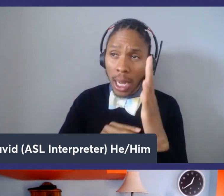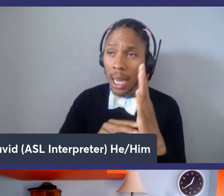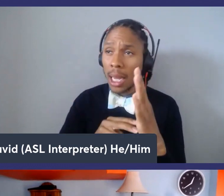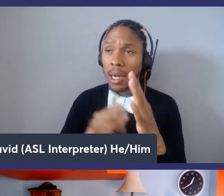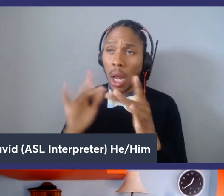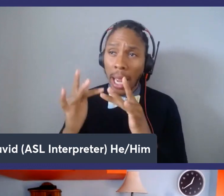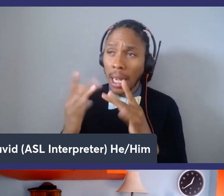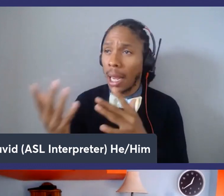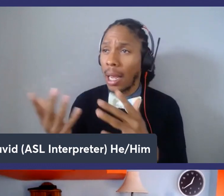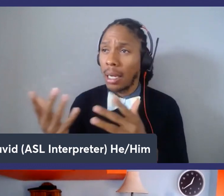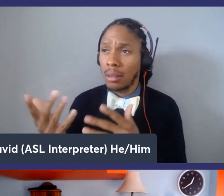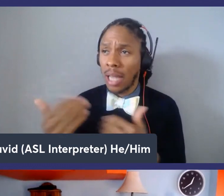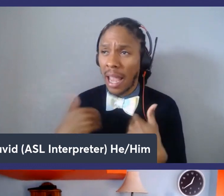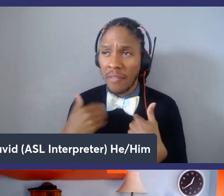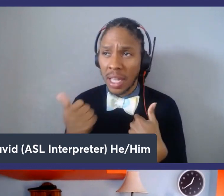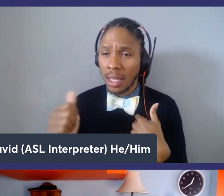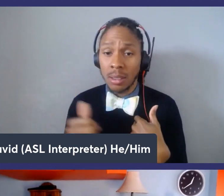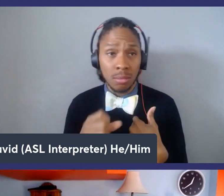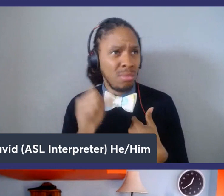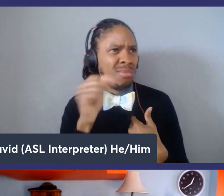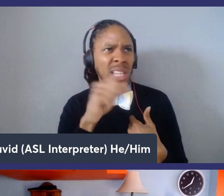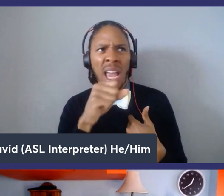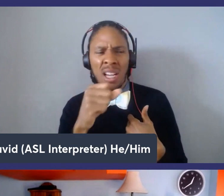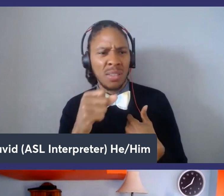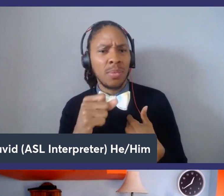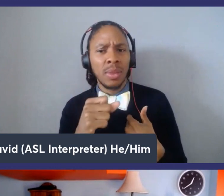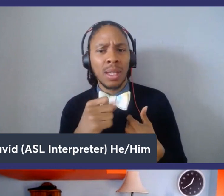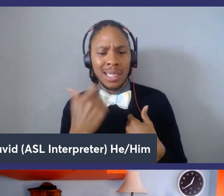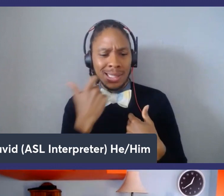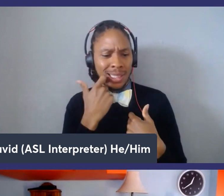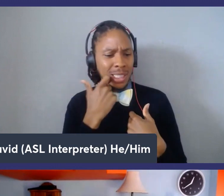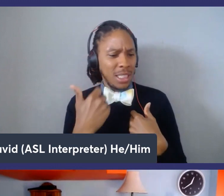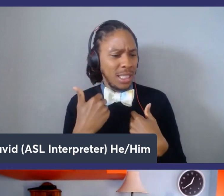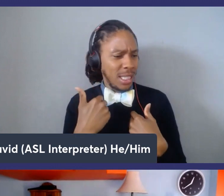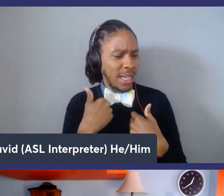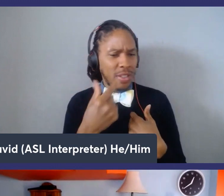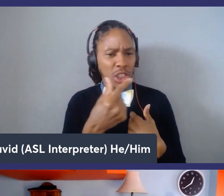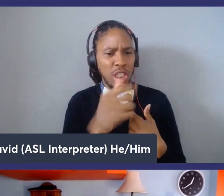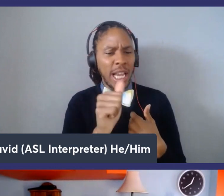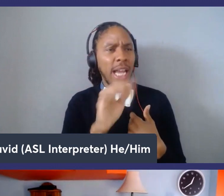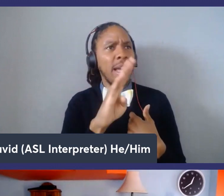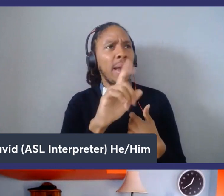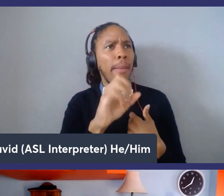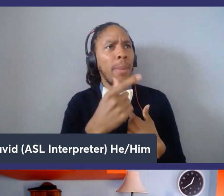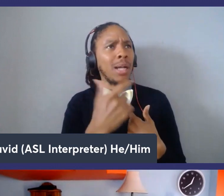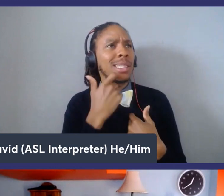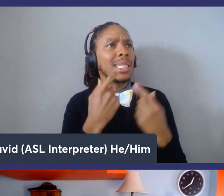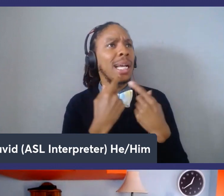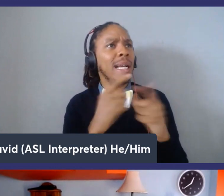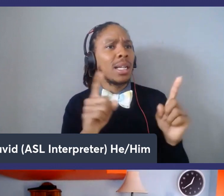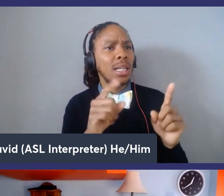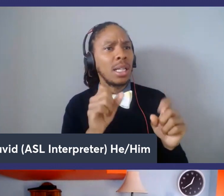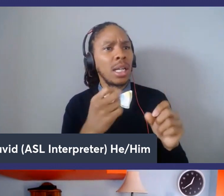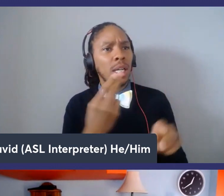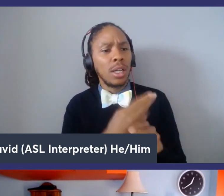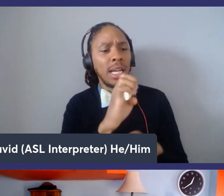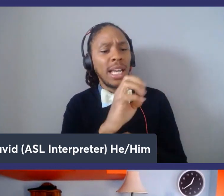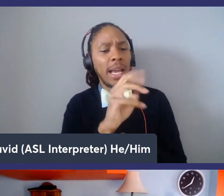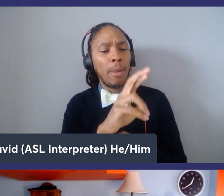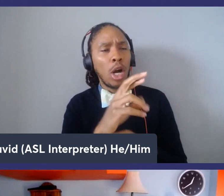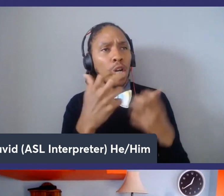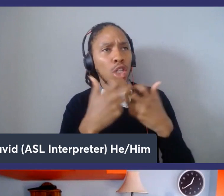customers can look at? Yeah. Just the other day, we've got our GA blog. So we just announced you can use EMR